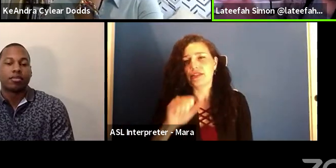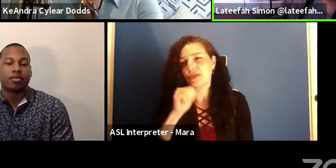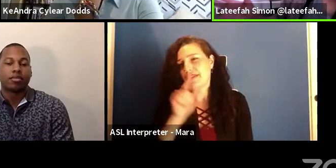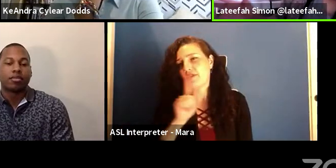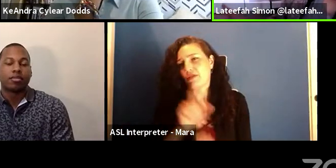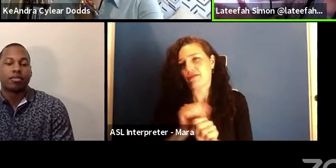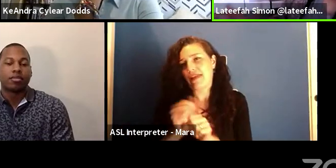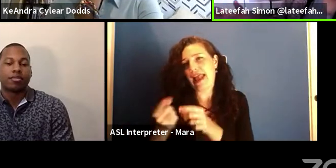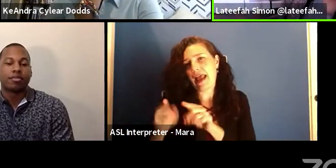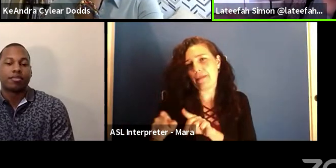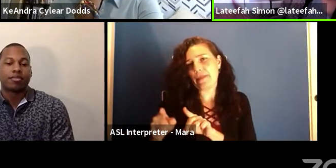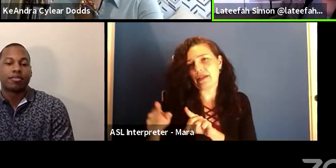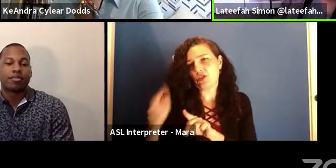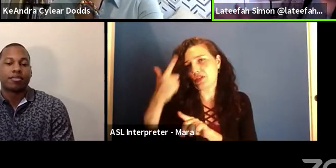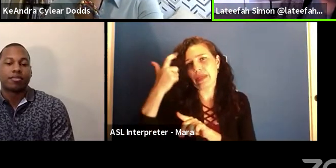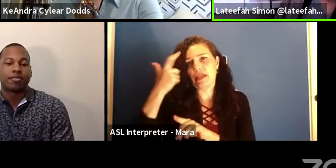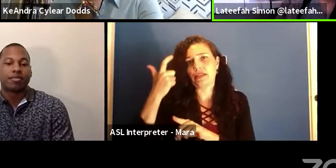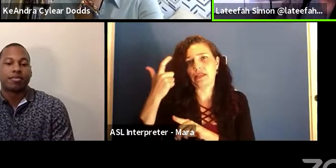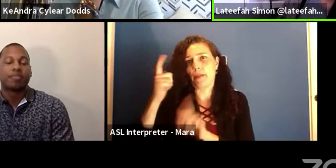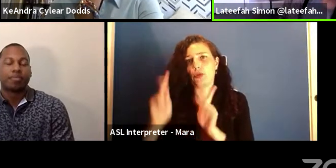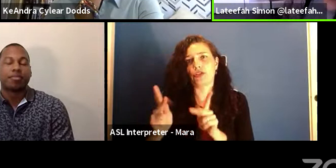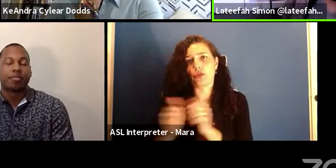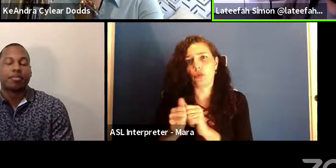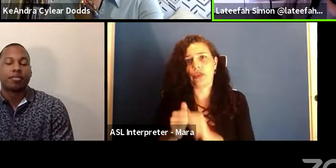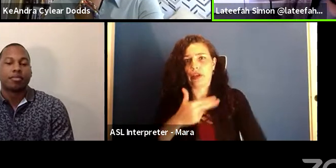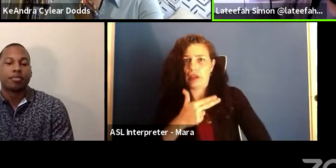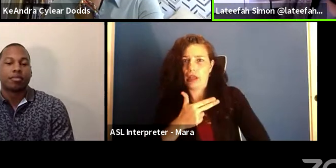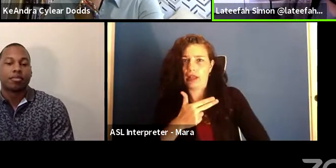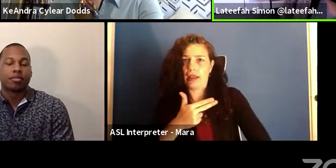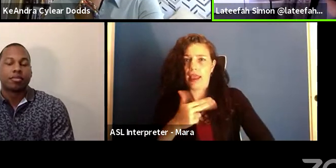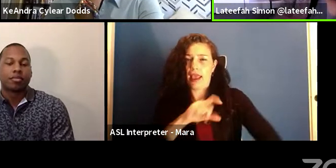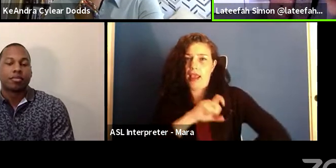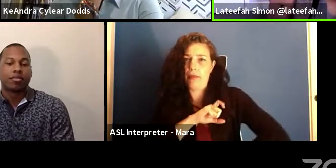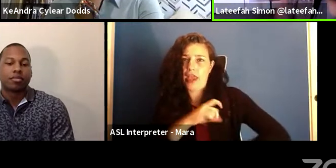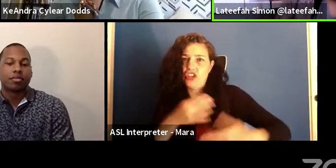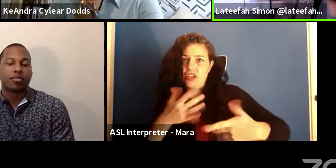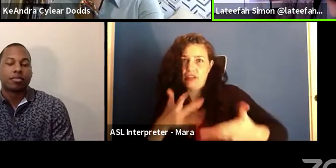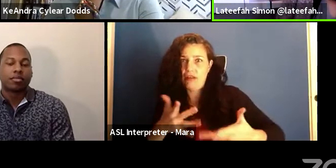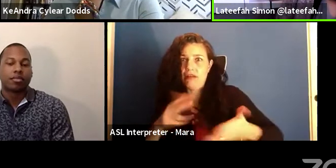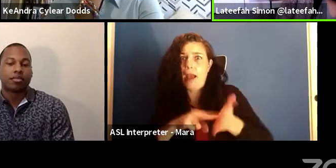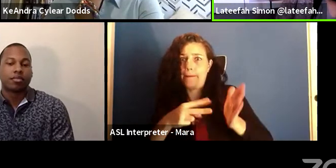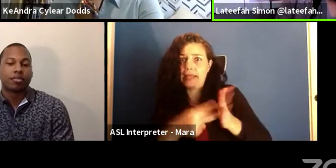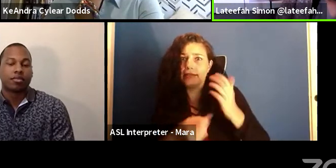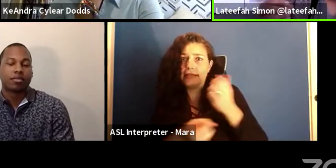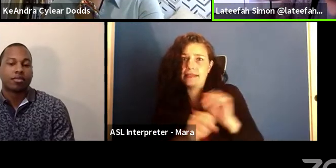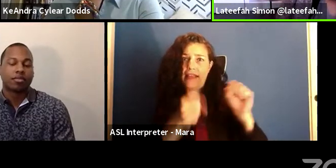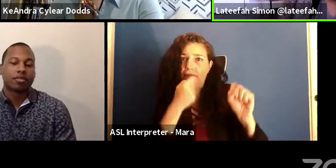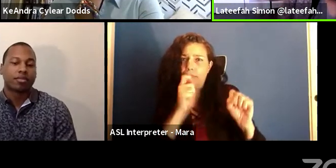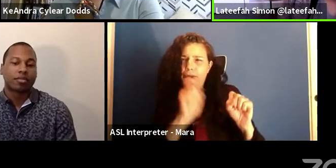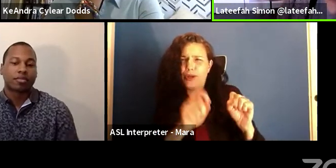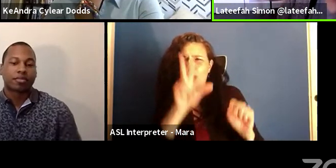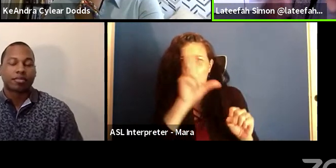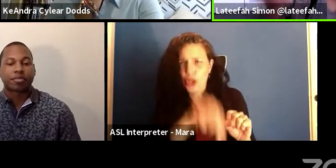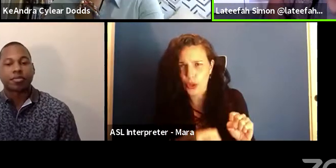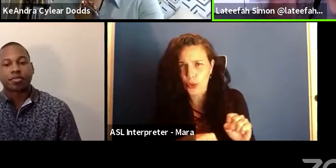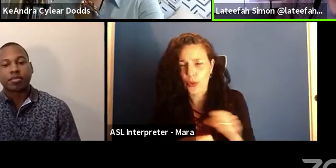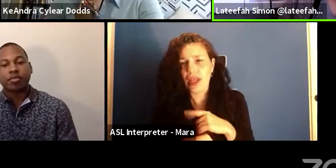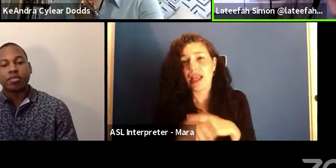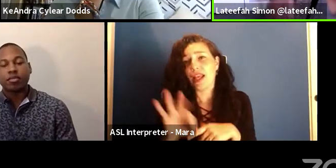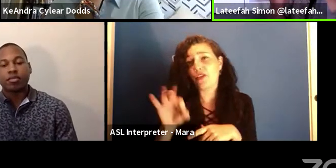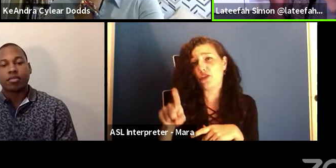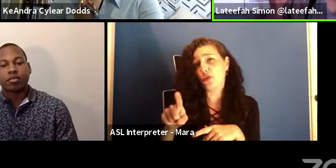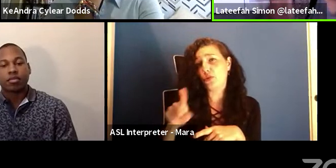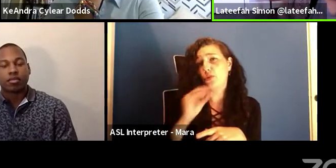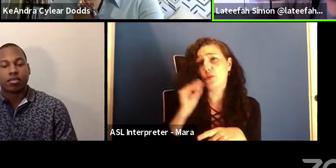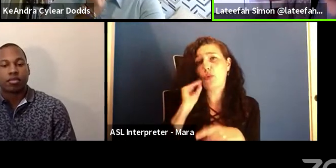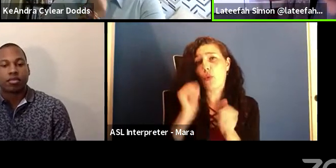actualized by simply just having folks with badges and guns. And so us saying that, again, if you're homeless, if you're having the worst day of your life, if you're dealing with